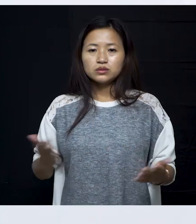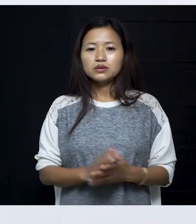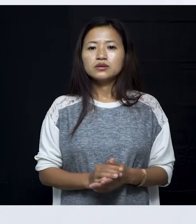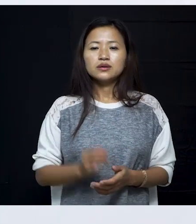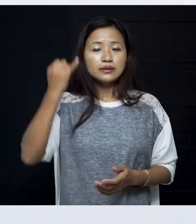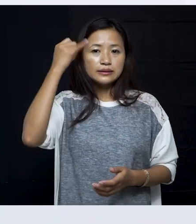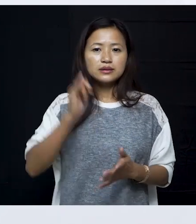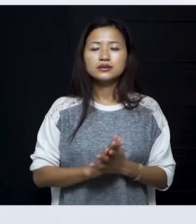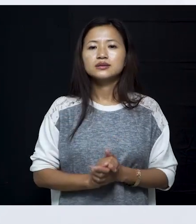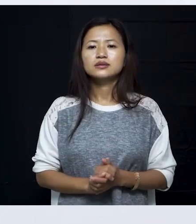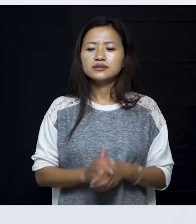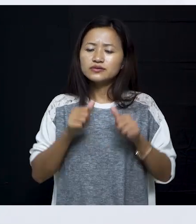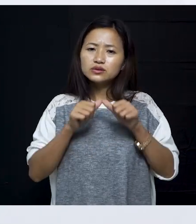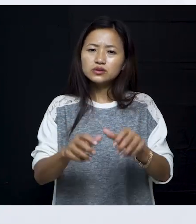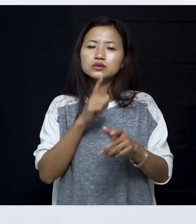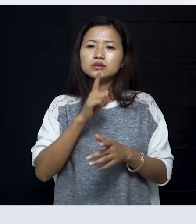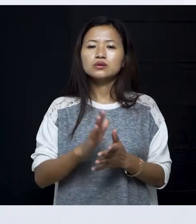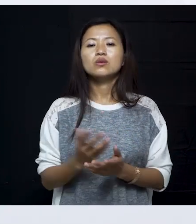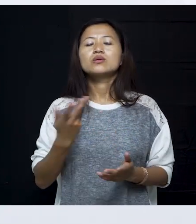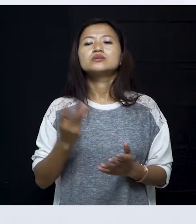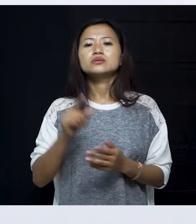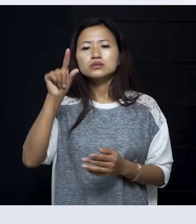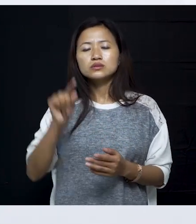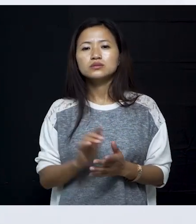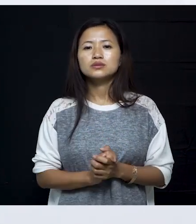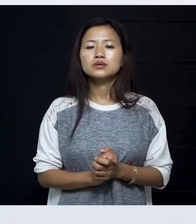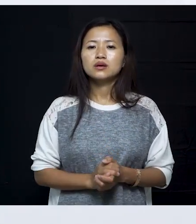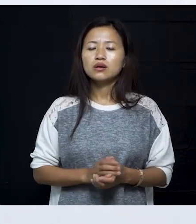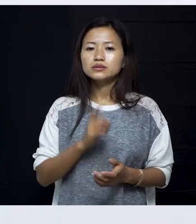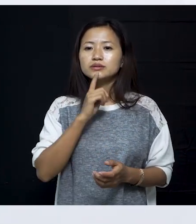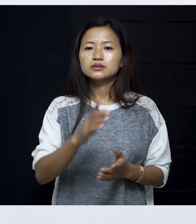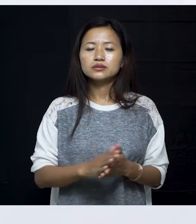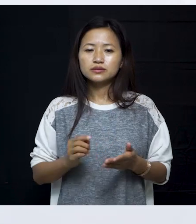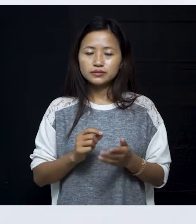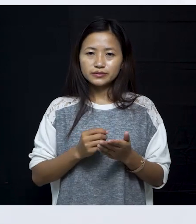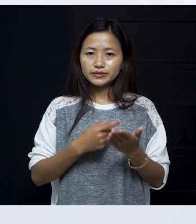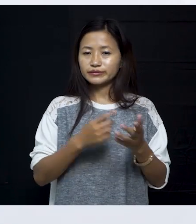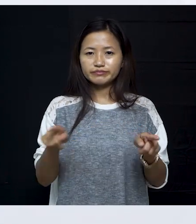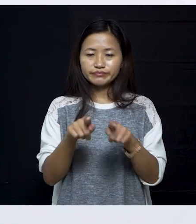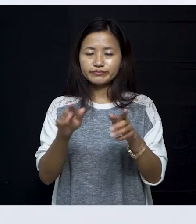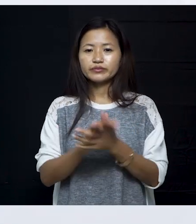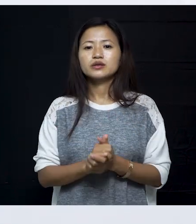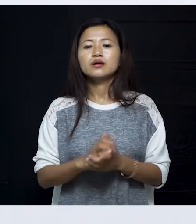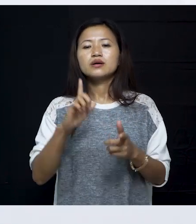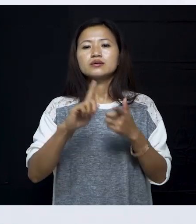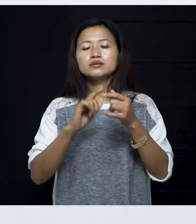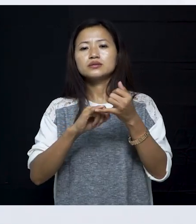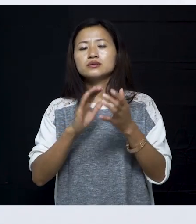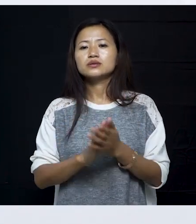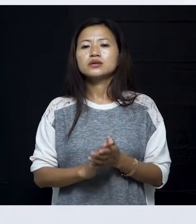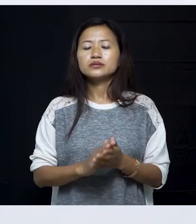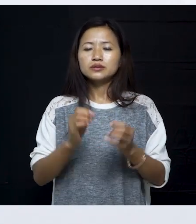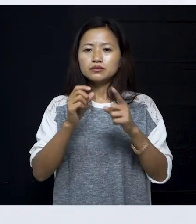an idea. And if you are still not sure what to do, I would suggest you refer to the lesson, that is the